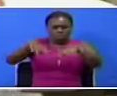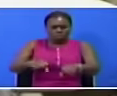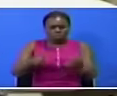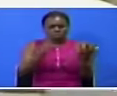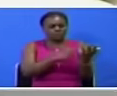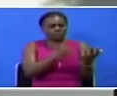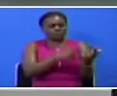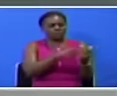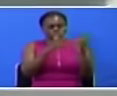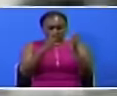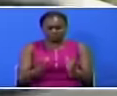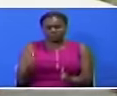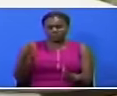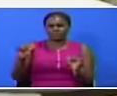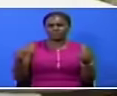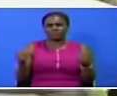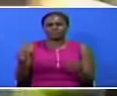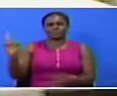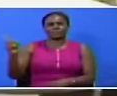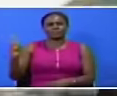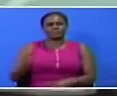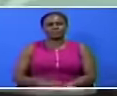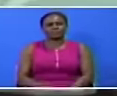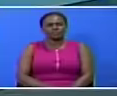numbers. Muremi Mwangi, KTN News, in Nairobi.